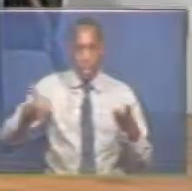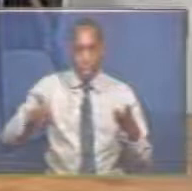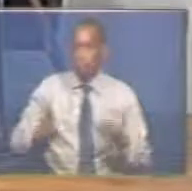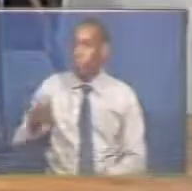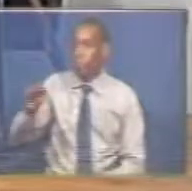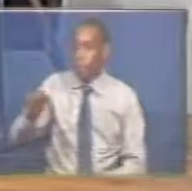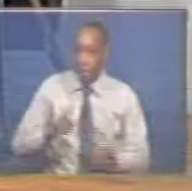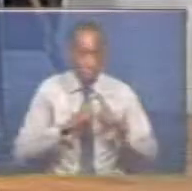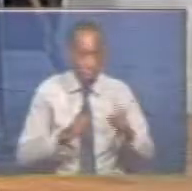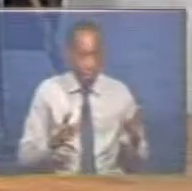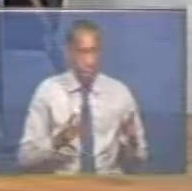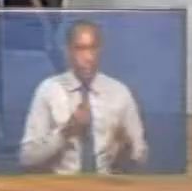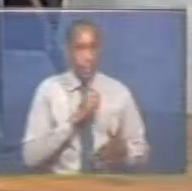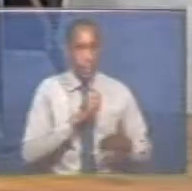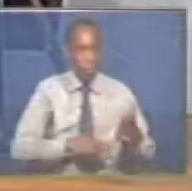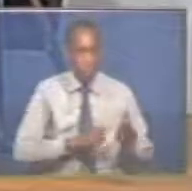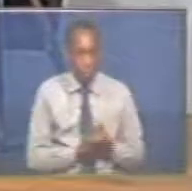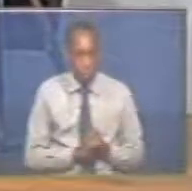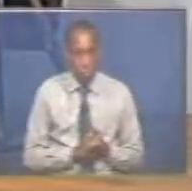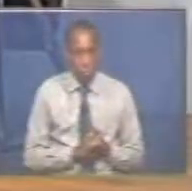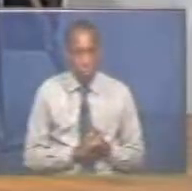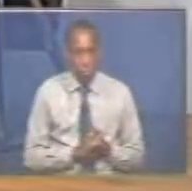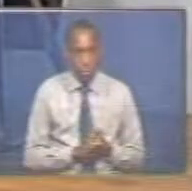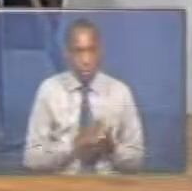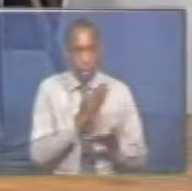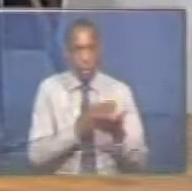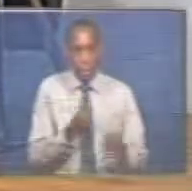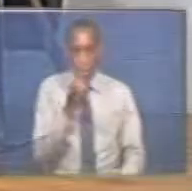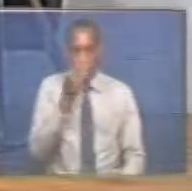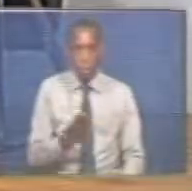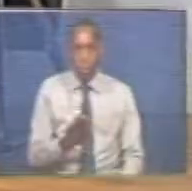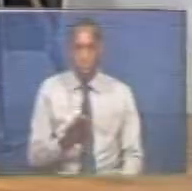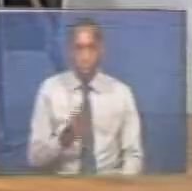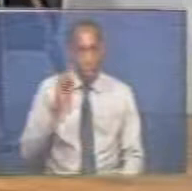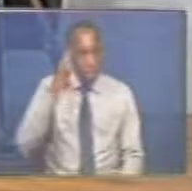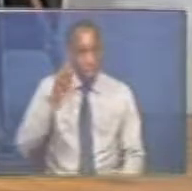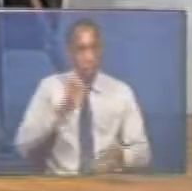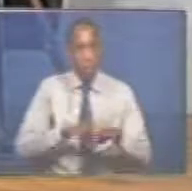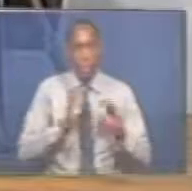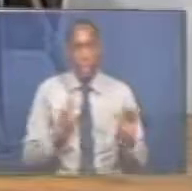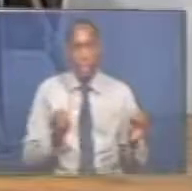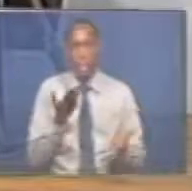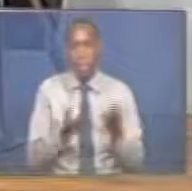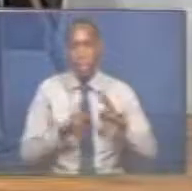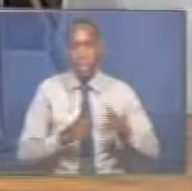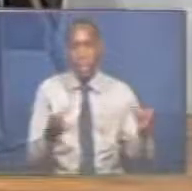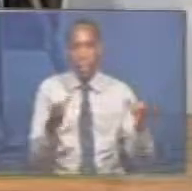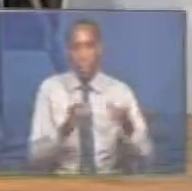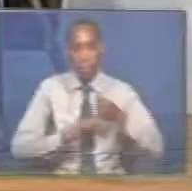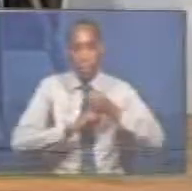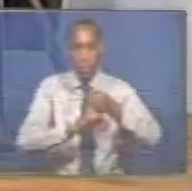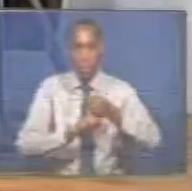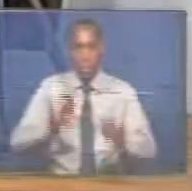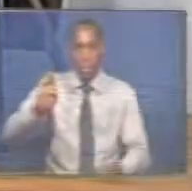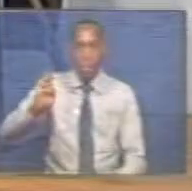But what would you say to, you know, let's say some of the viewers are watching and they think it's absurd that maybe you can start a movement supporting an